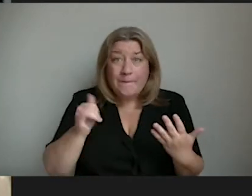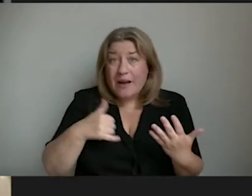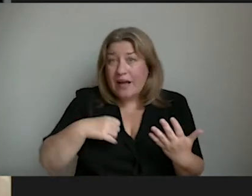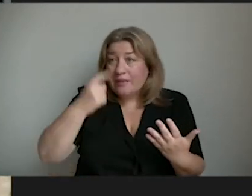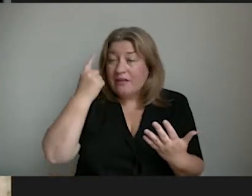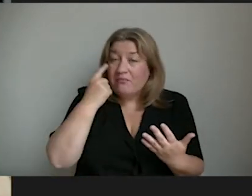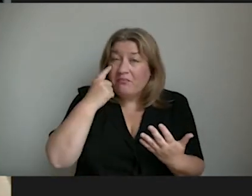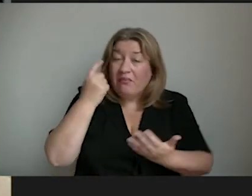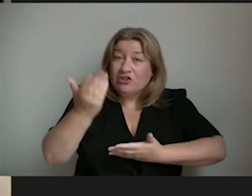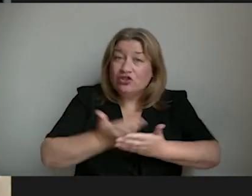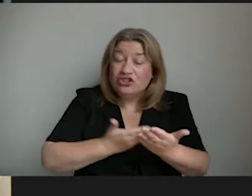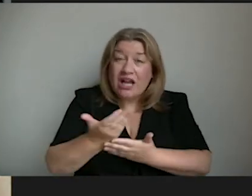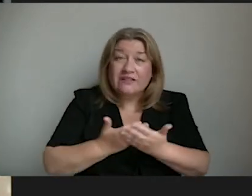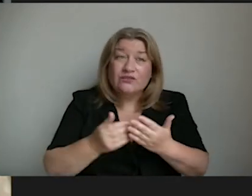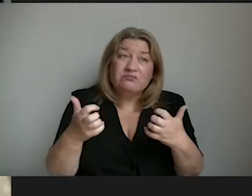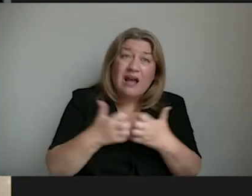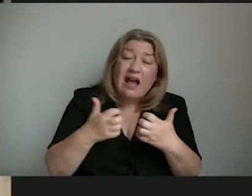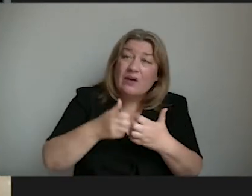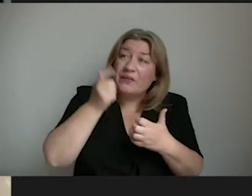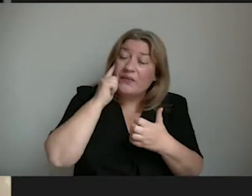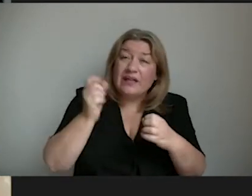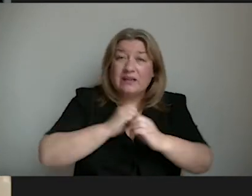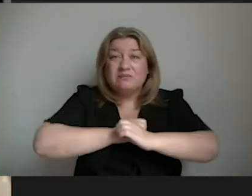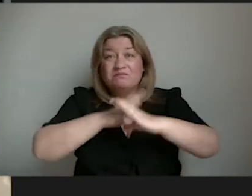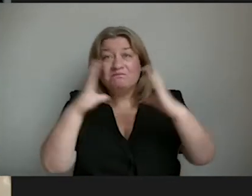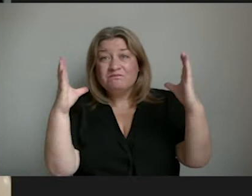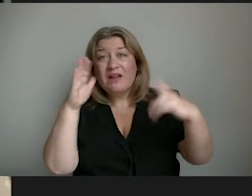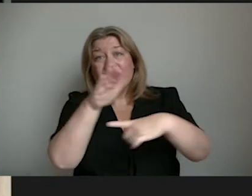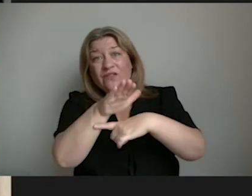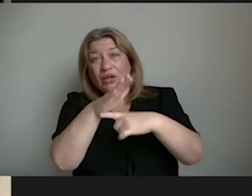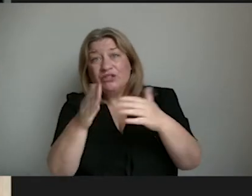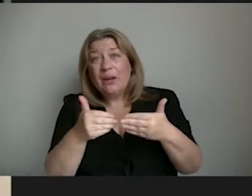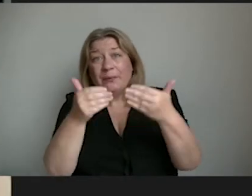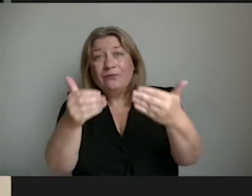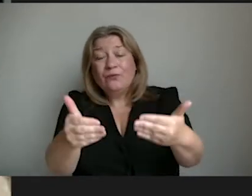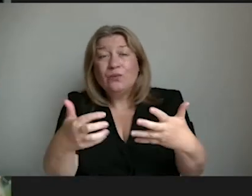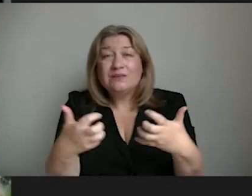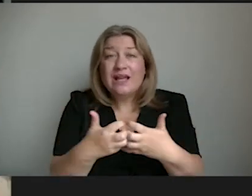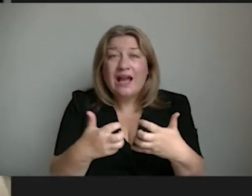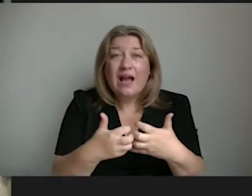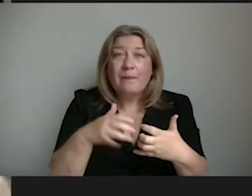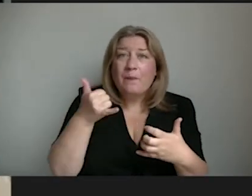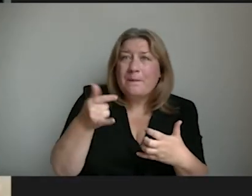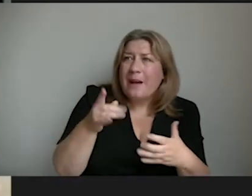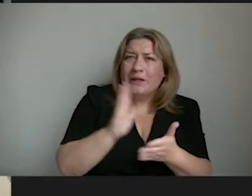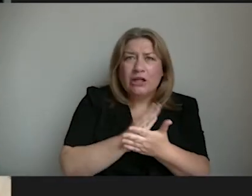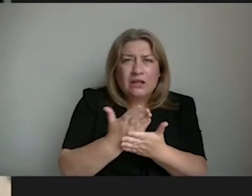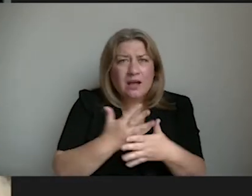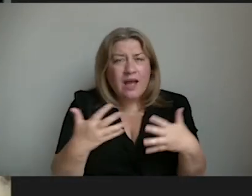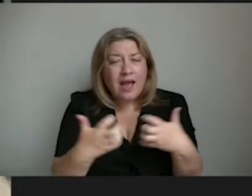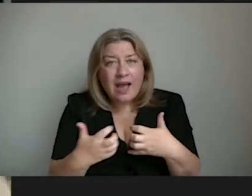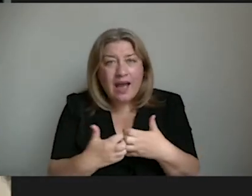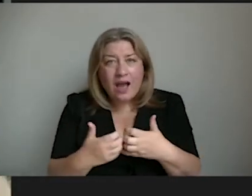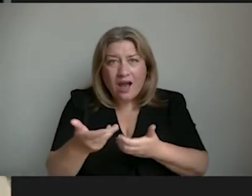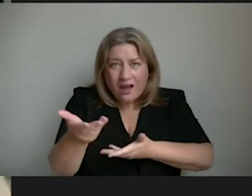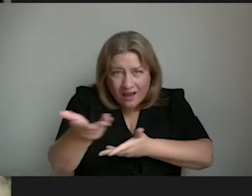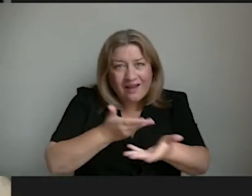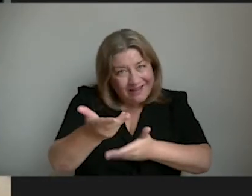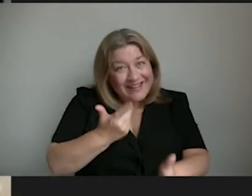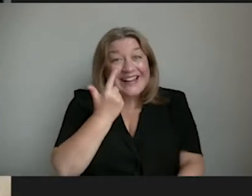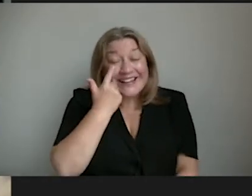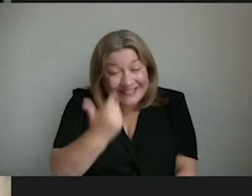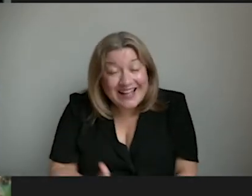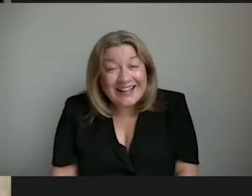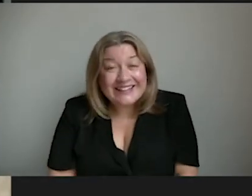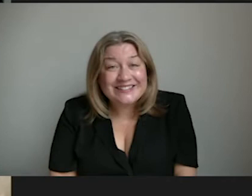want to chat about business moving forward and how you think an apprentice may benefit the business in the future, but maybe you're not at a place right now,